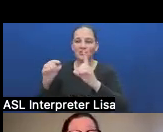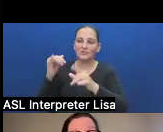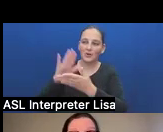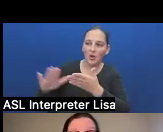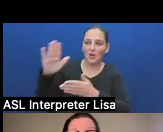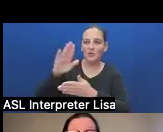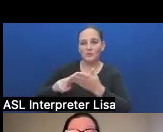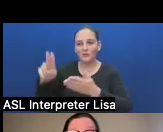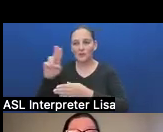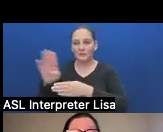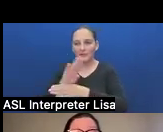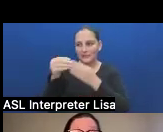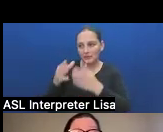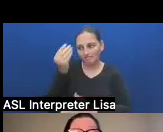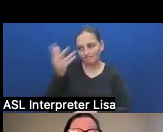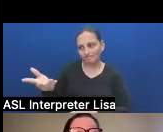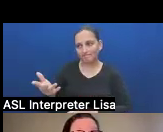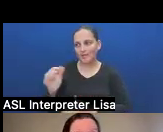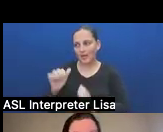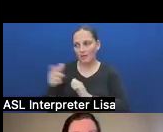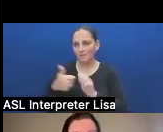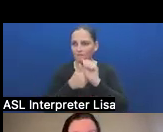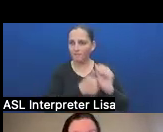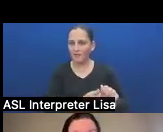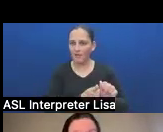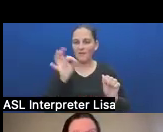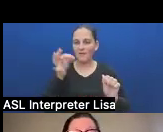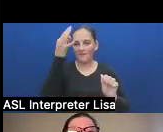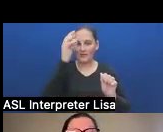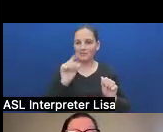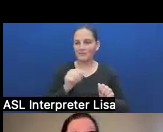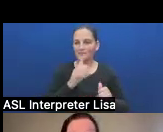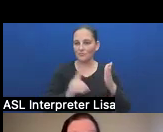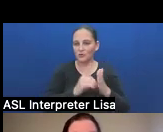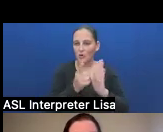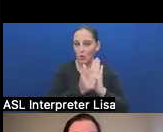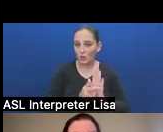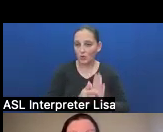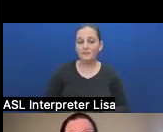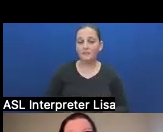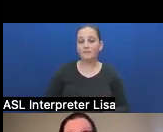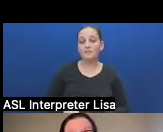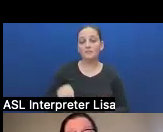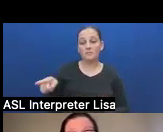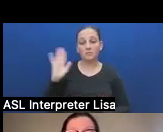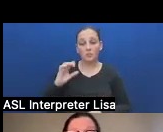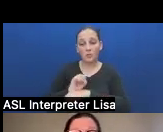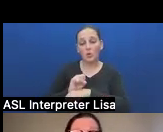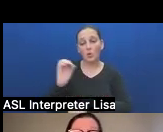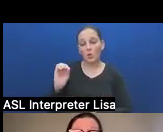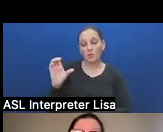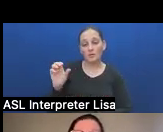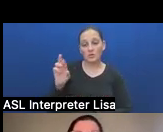on compliance with federal disability discrimination laws. While at OCR, Judy provided